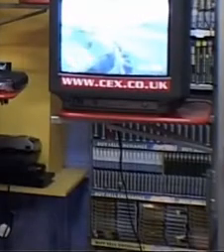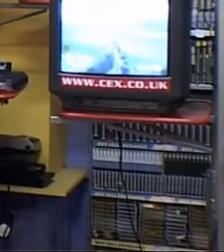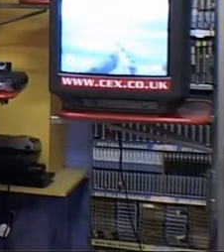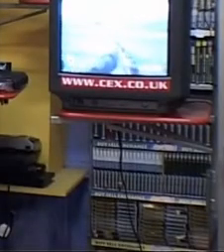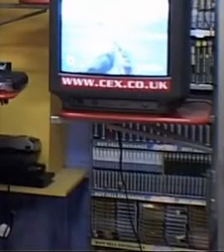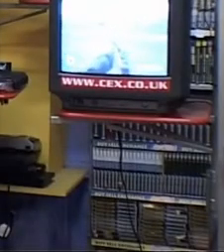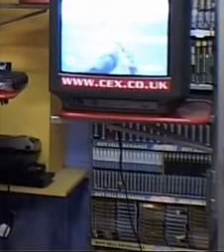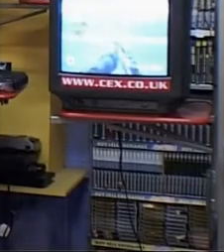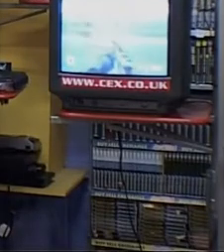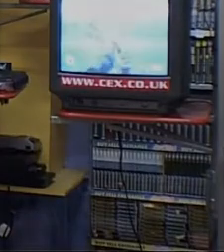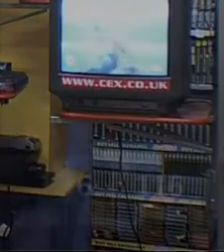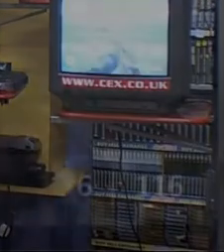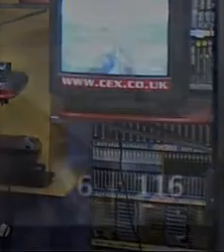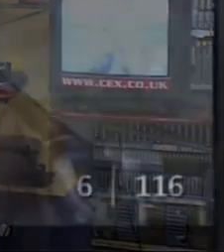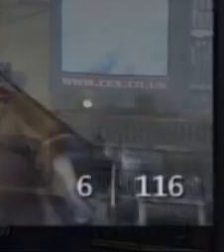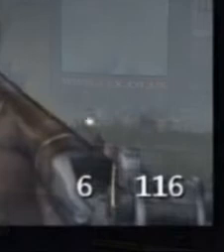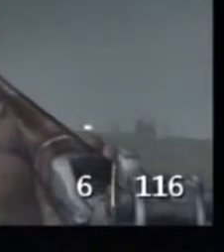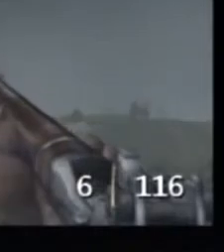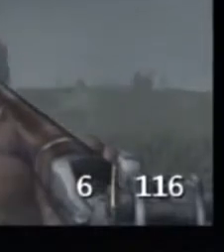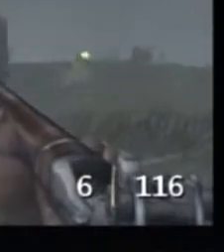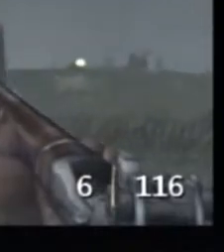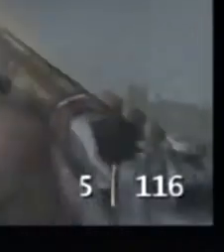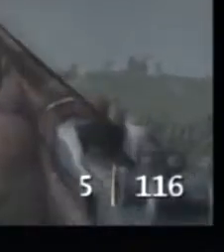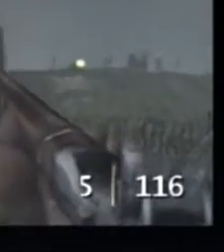So well worth going back. Don't just charge straight up the beach.